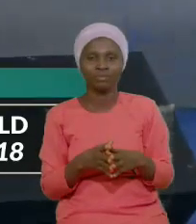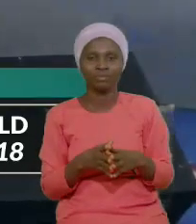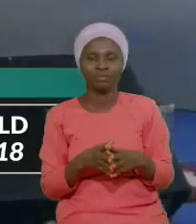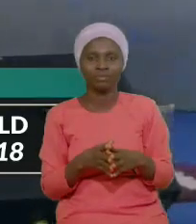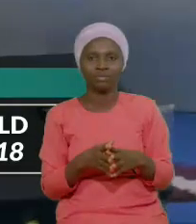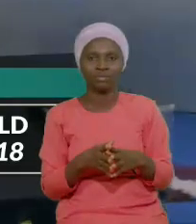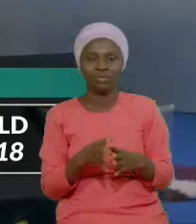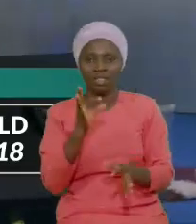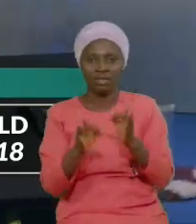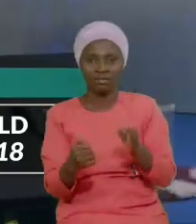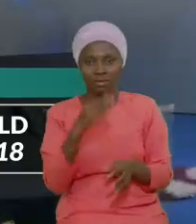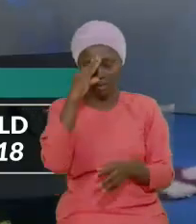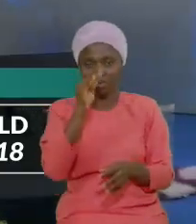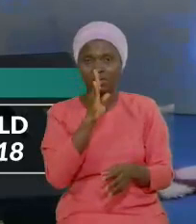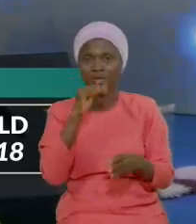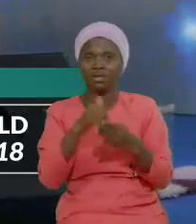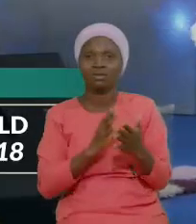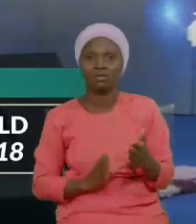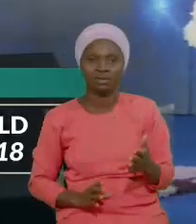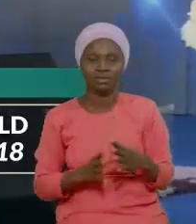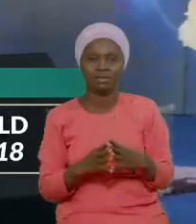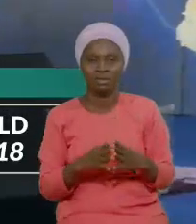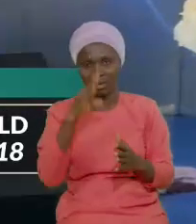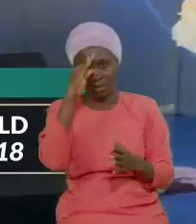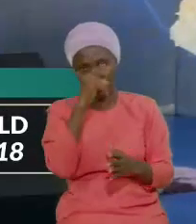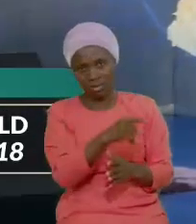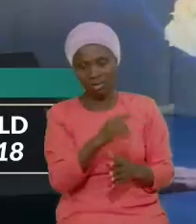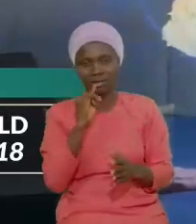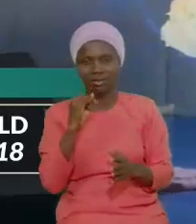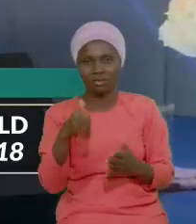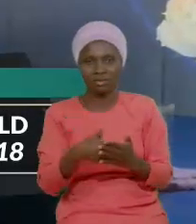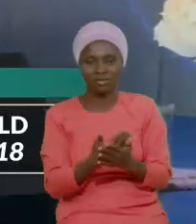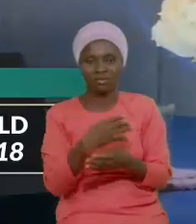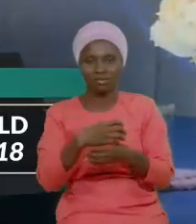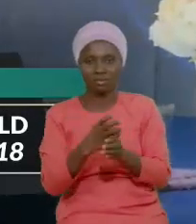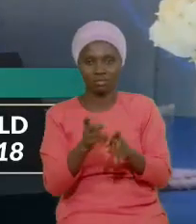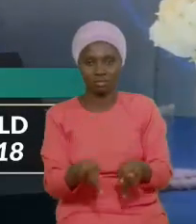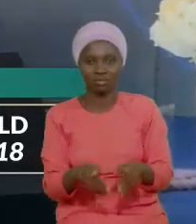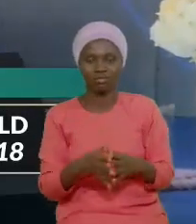If any man be in Christ, he is a new creature.